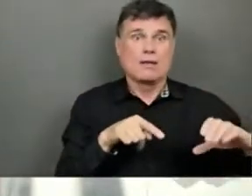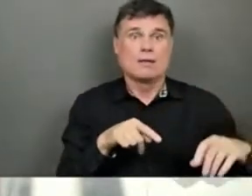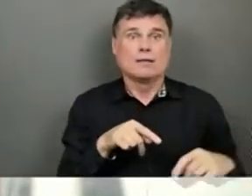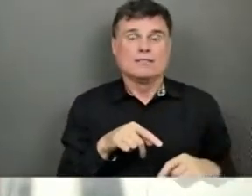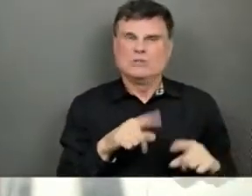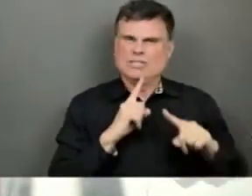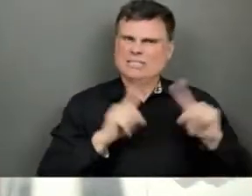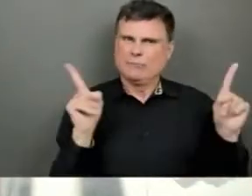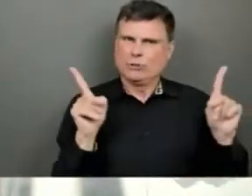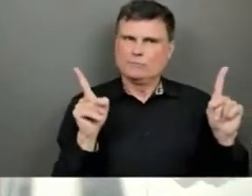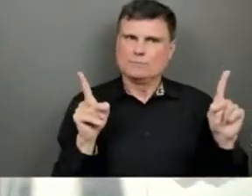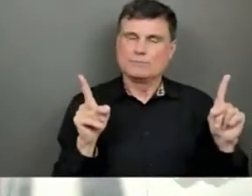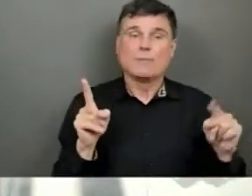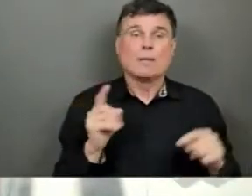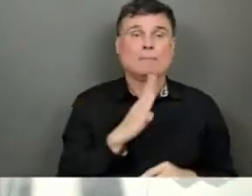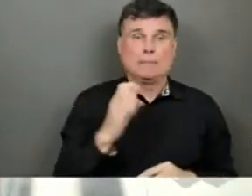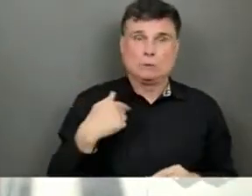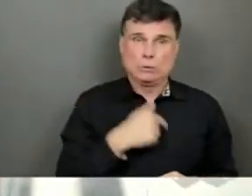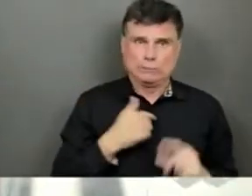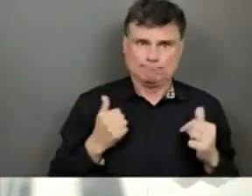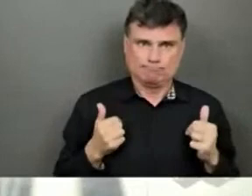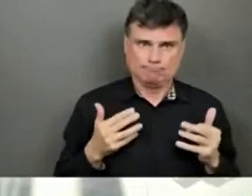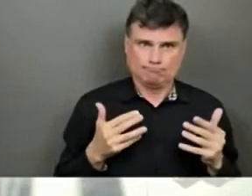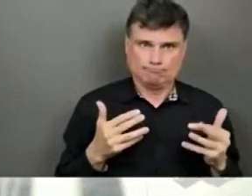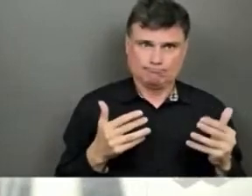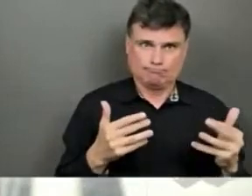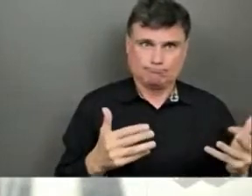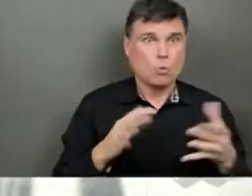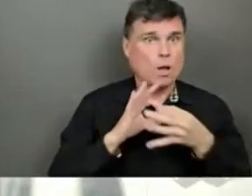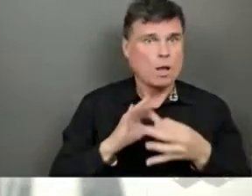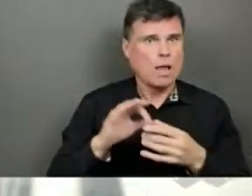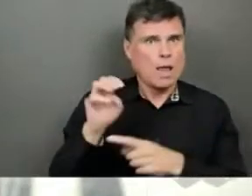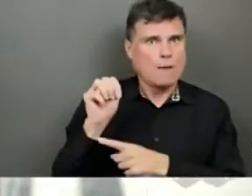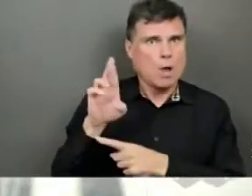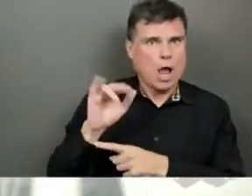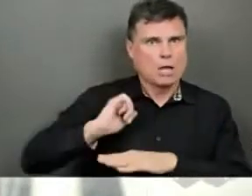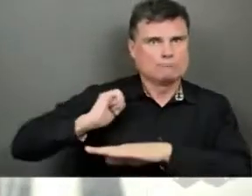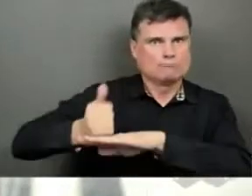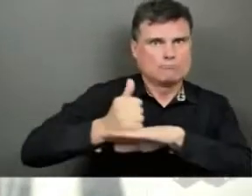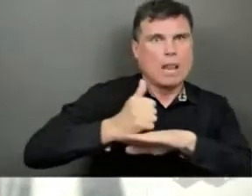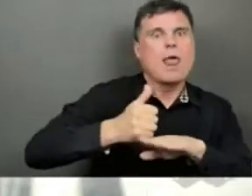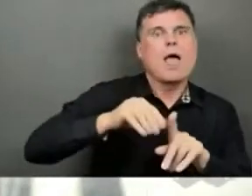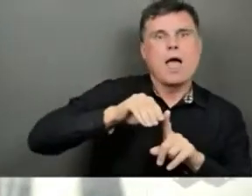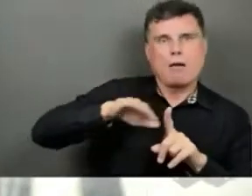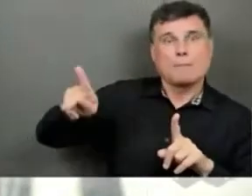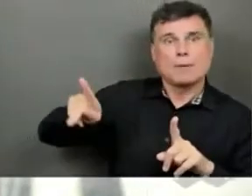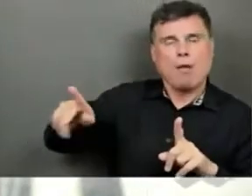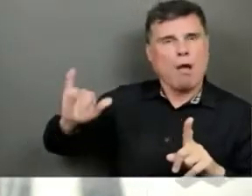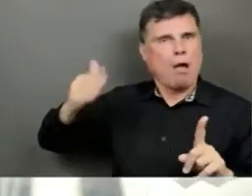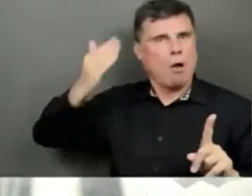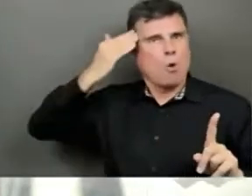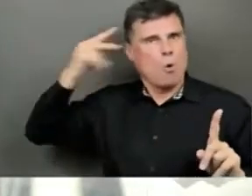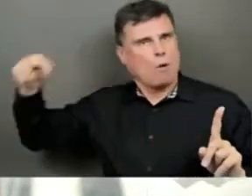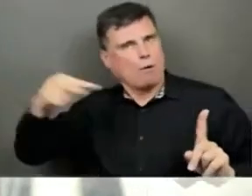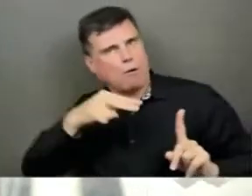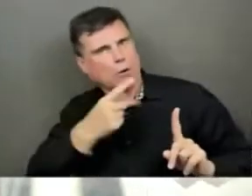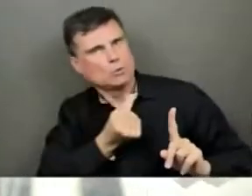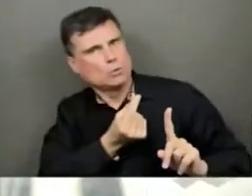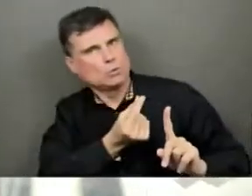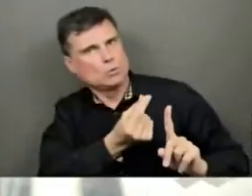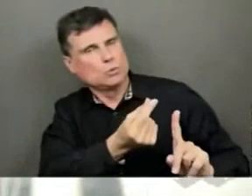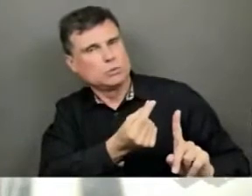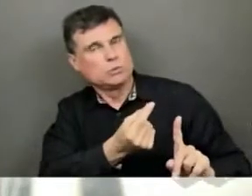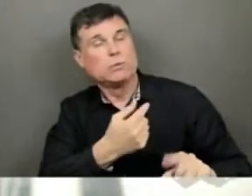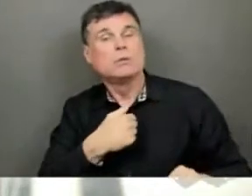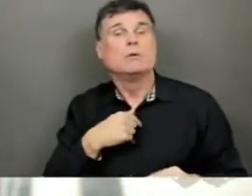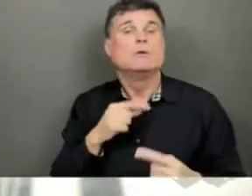that BC have taken on MRIs are well known everywhere. You talk to people on the street, people tell me that with the MRIs they